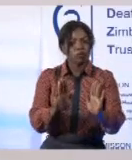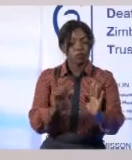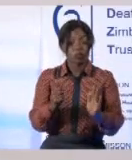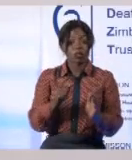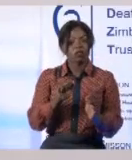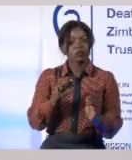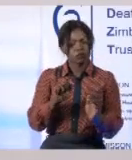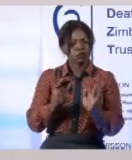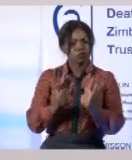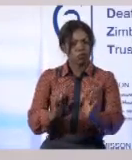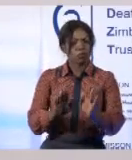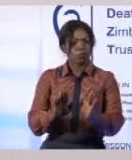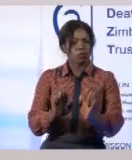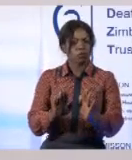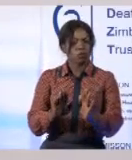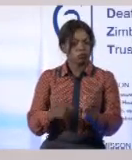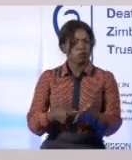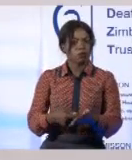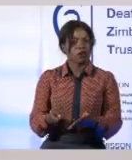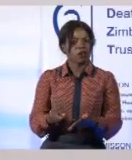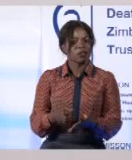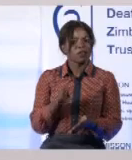pay? Uh-huh. So what's the point?